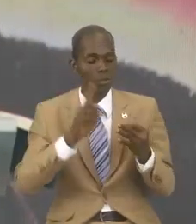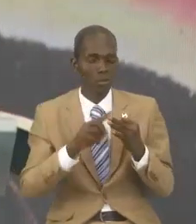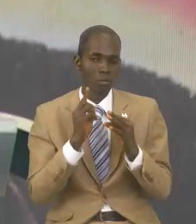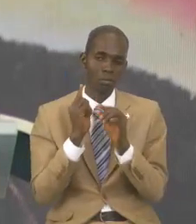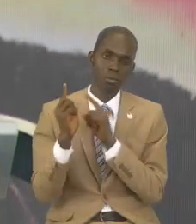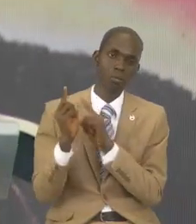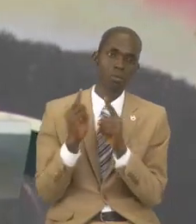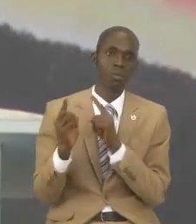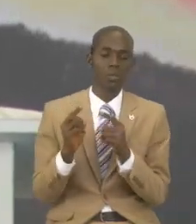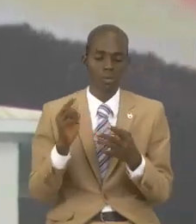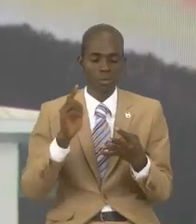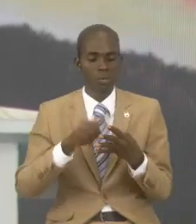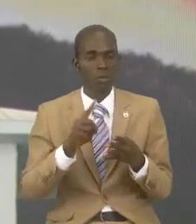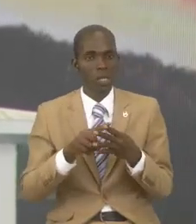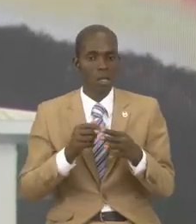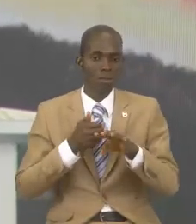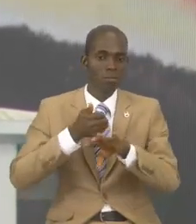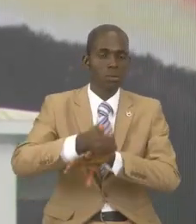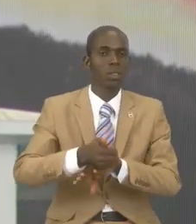you say somebody push you into blasphemy?